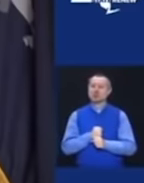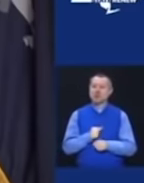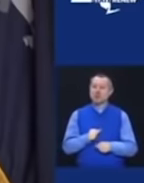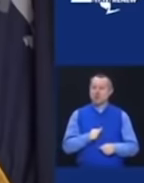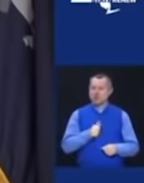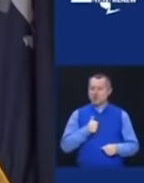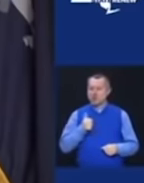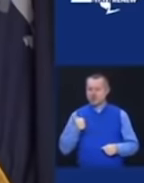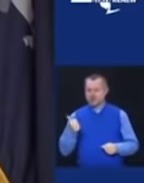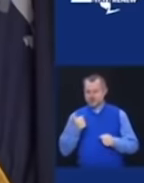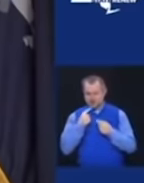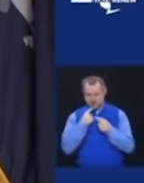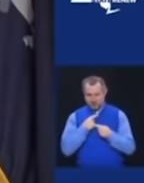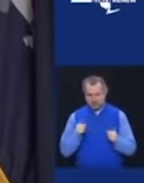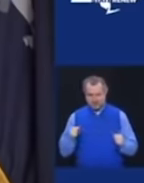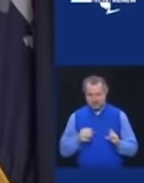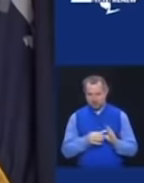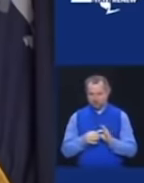announcement, if I can.